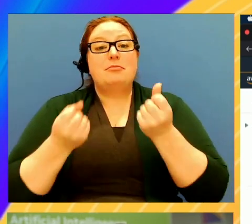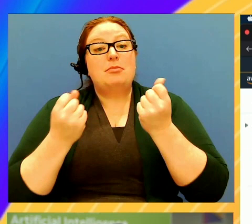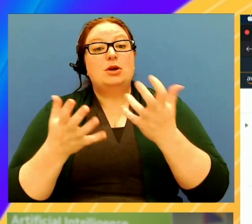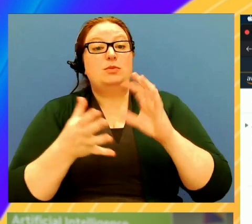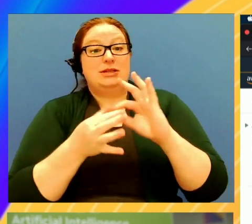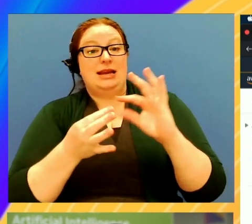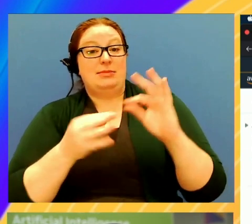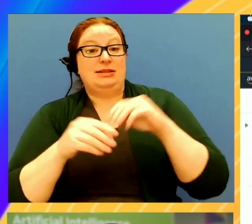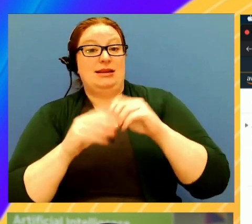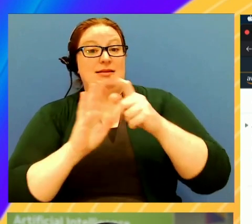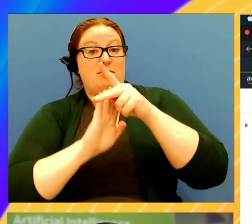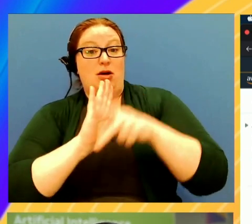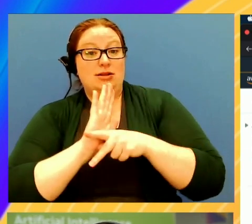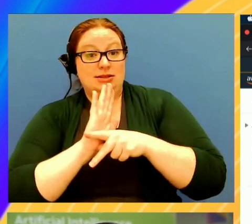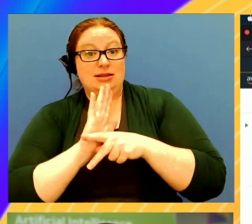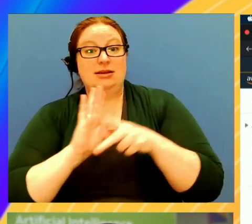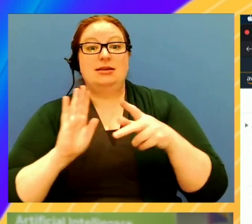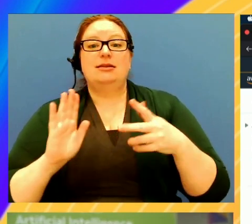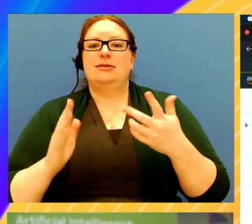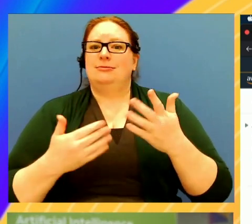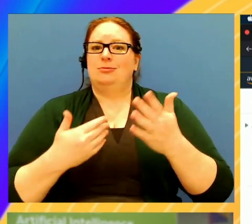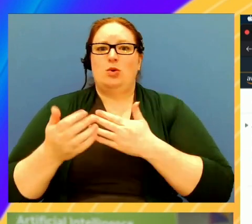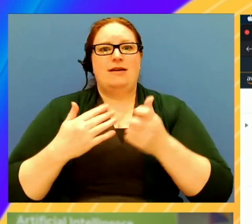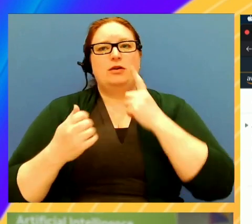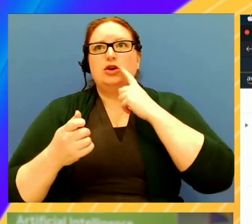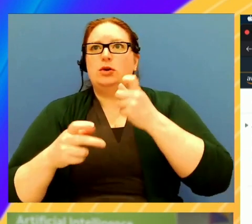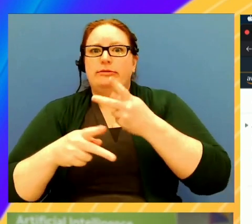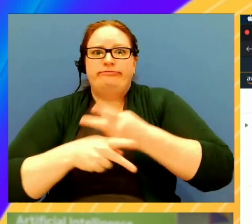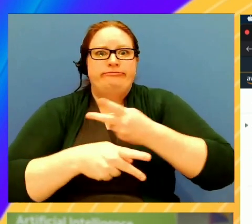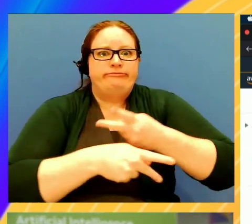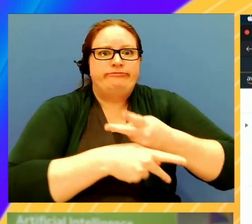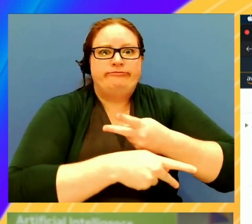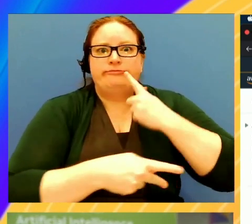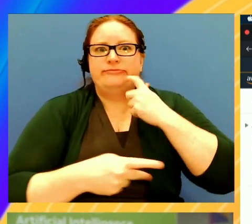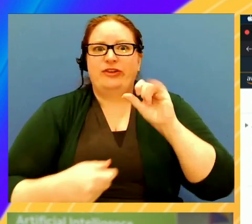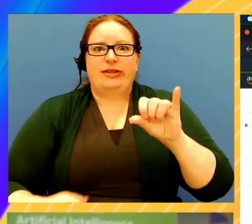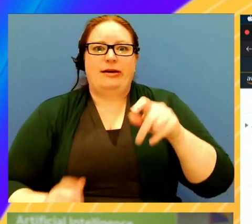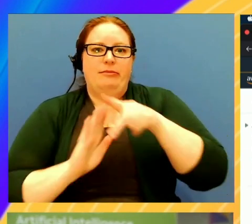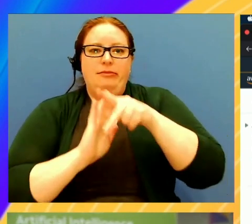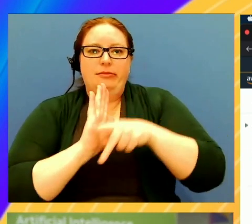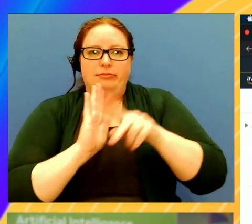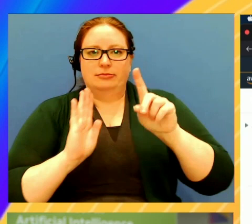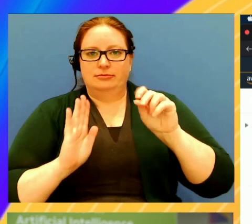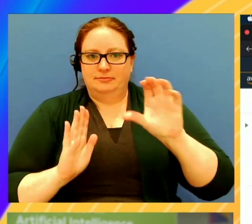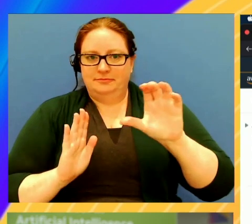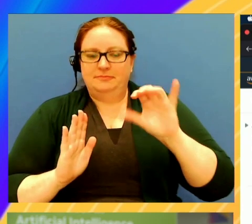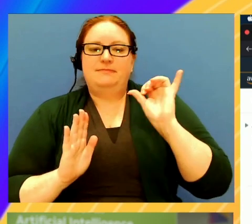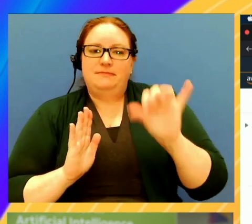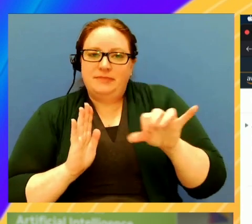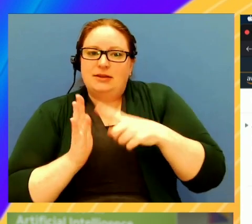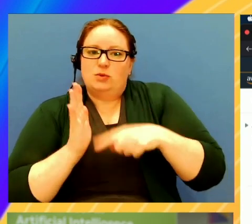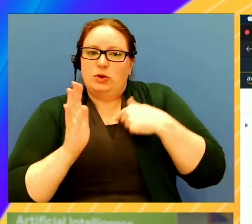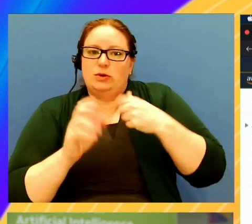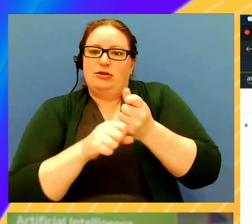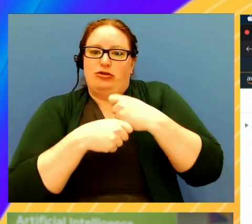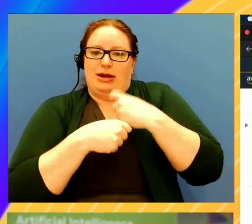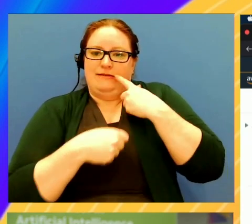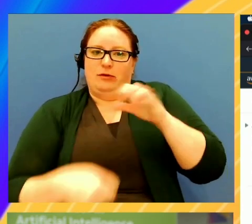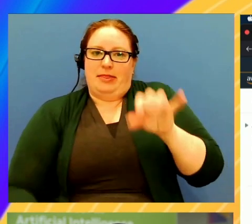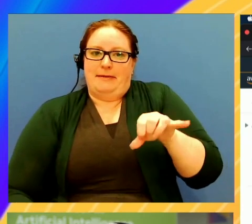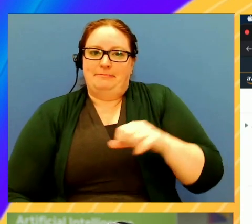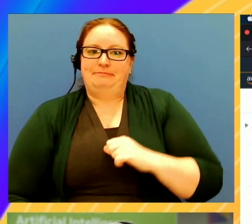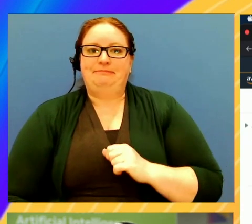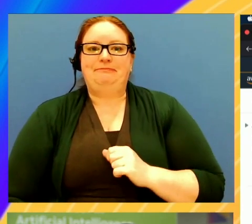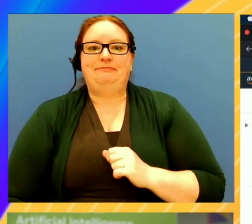different management, as you can see. So whatever you can slice and dice within that policy document is what you can create for that. And